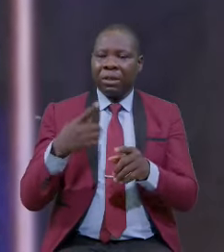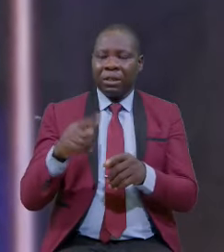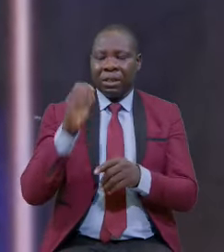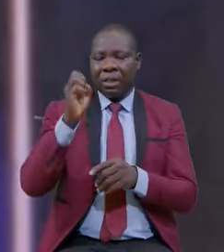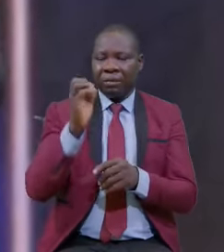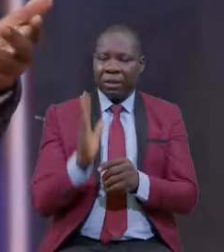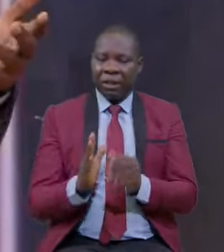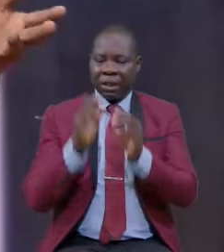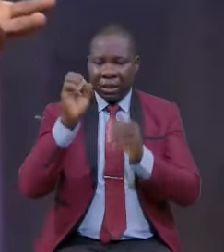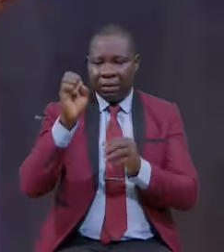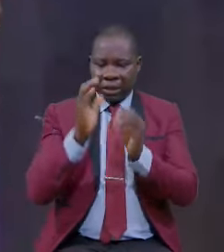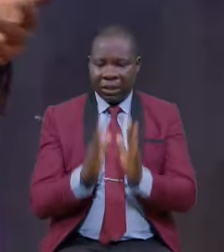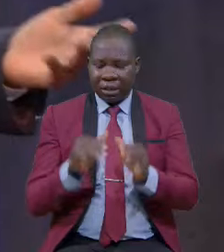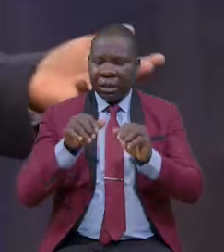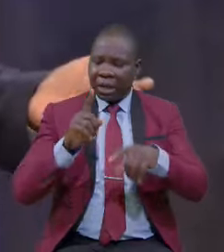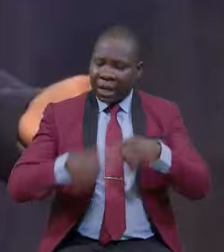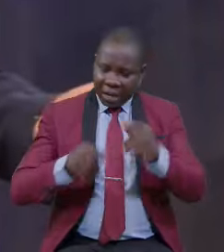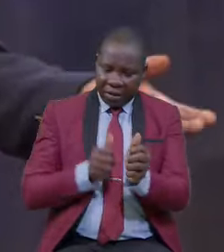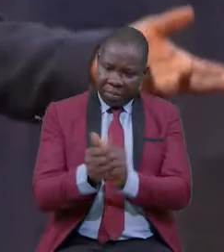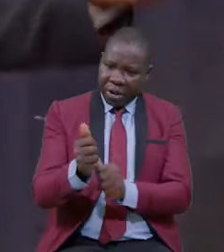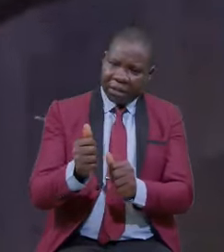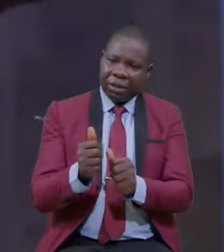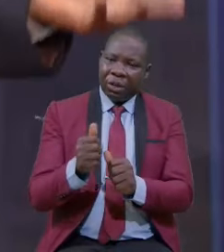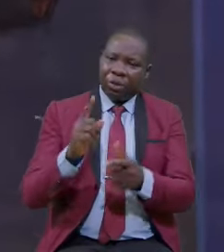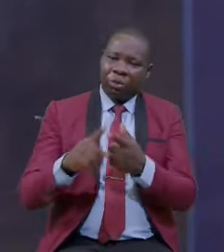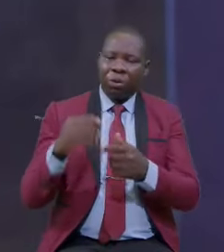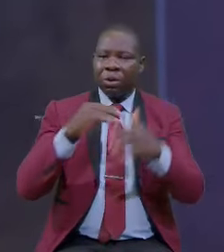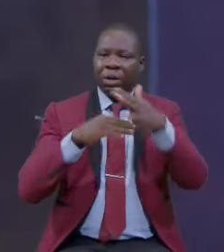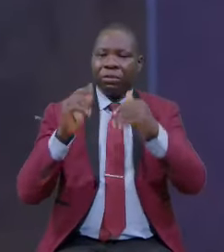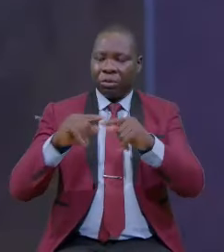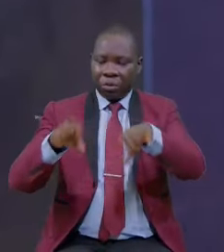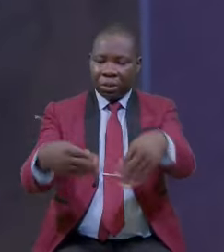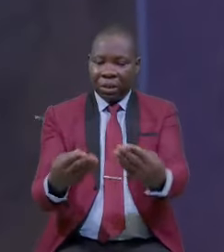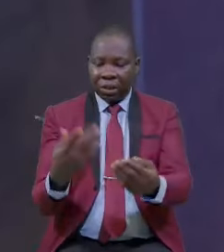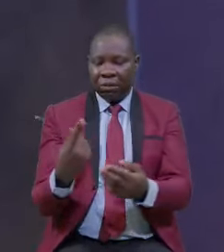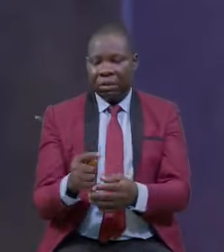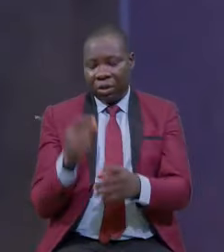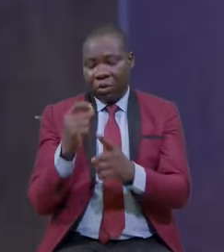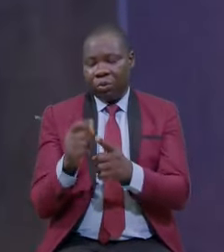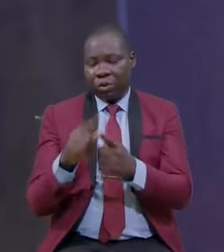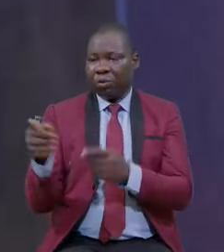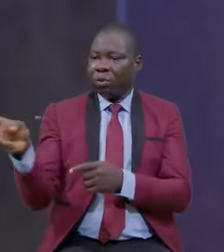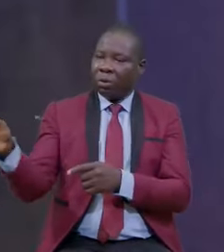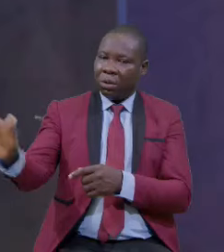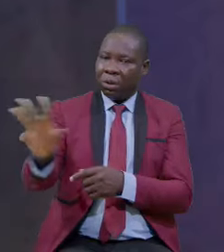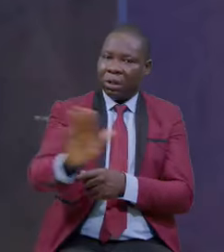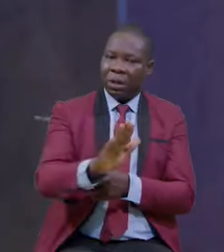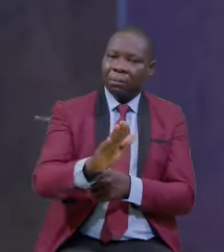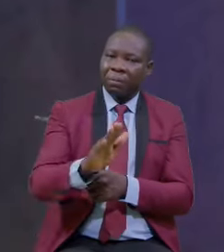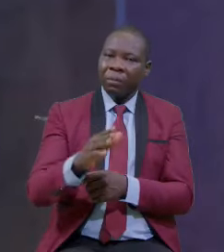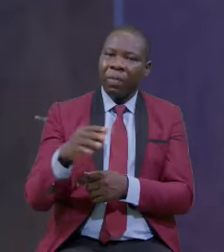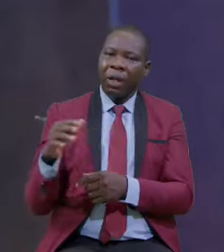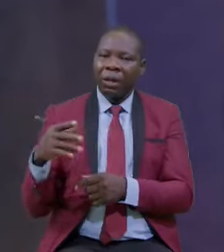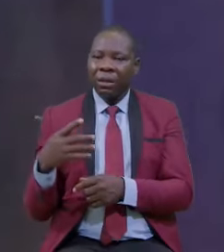the gospel. They are teachers of the word here, and they have come to heaven. They teach, they taught the word,